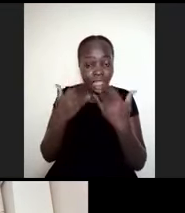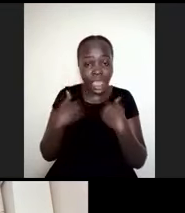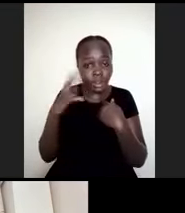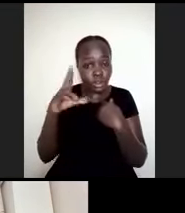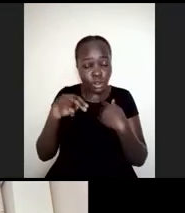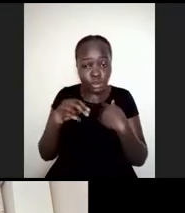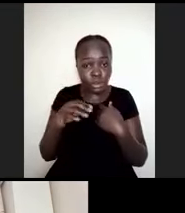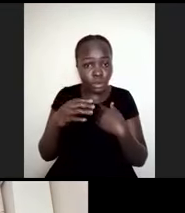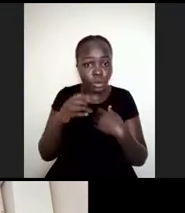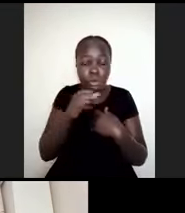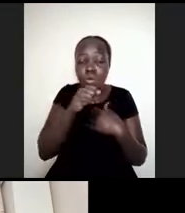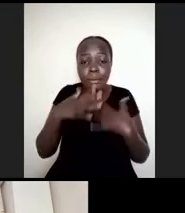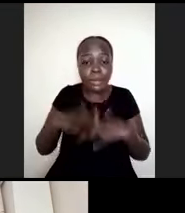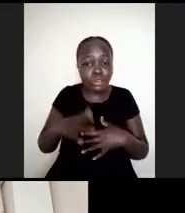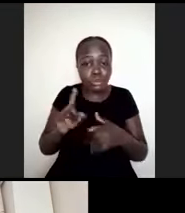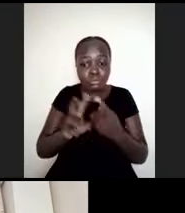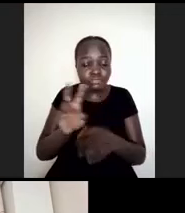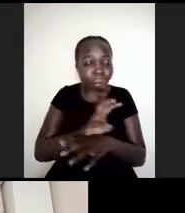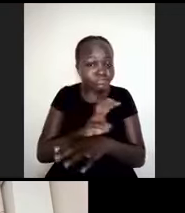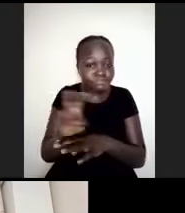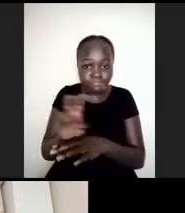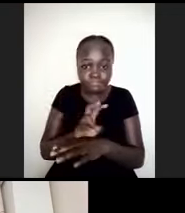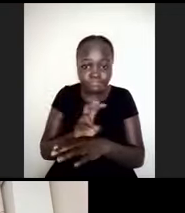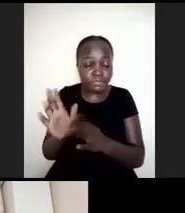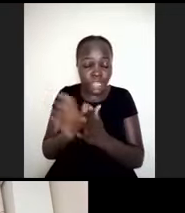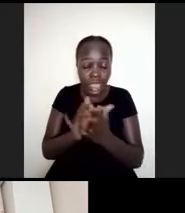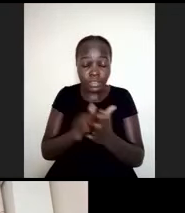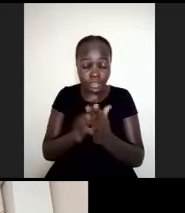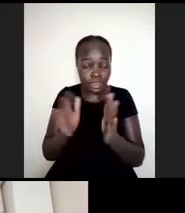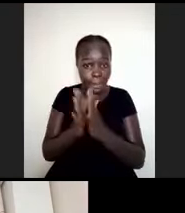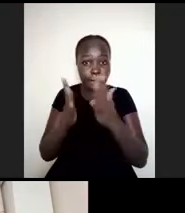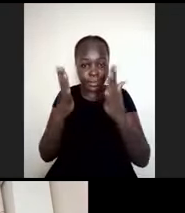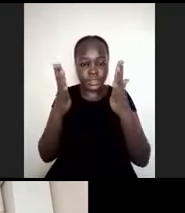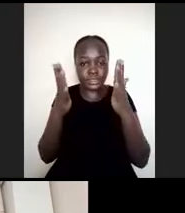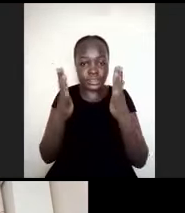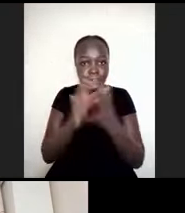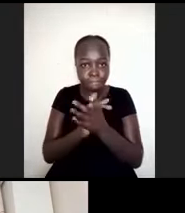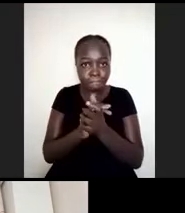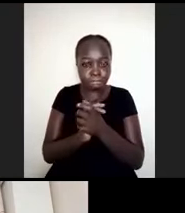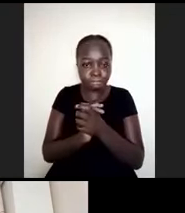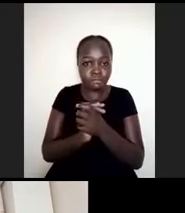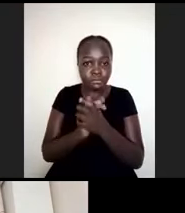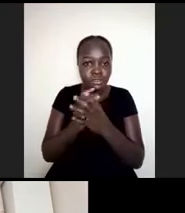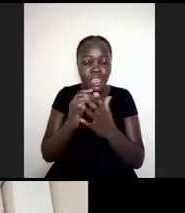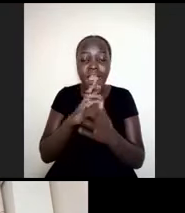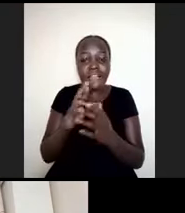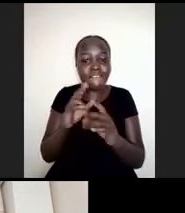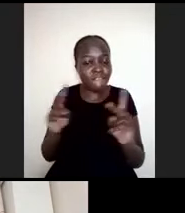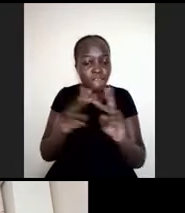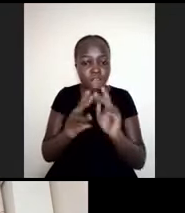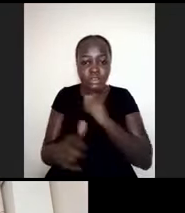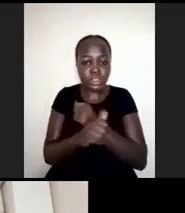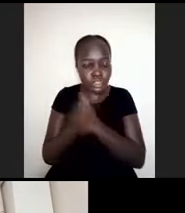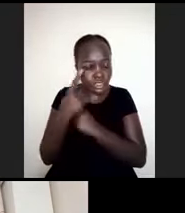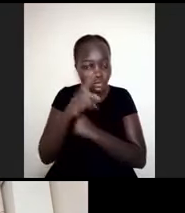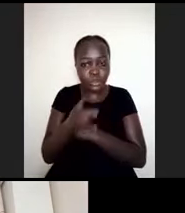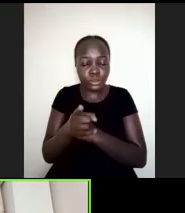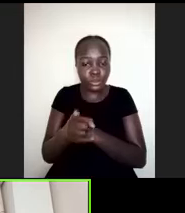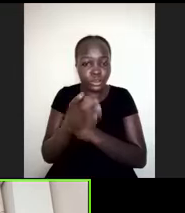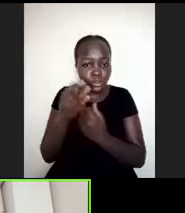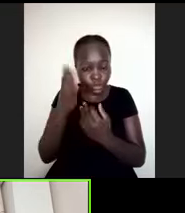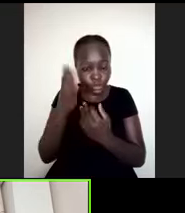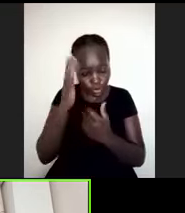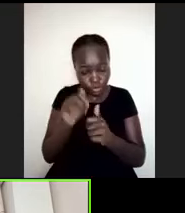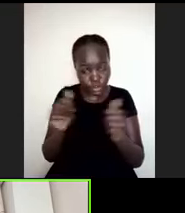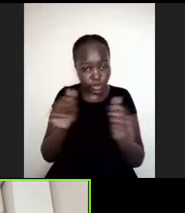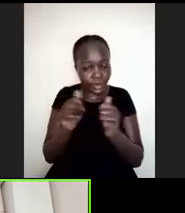supervising, and these parties, they are dangerous for you. If you know very well, then there are no